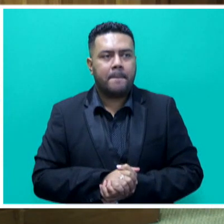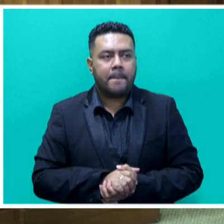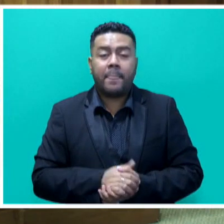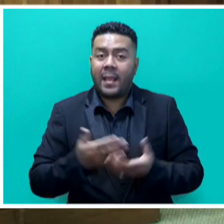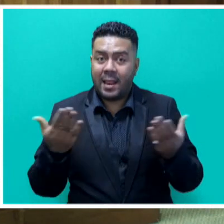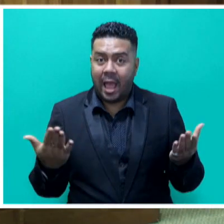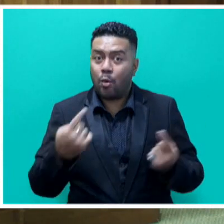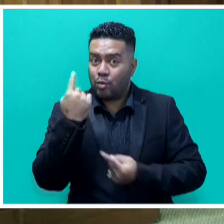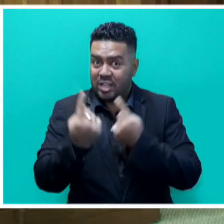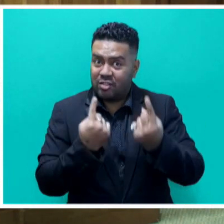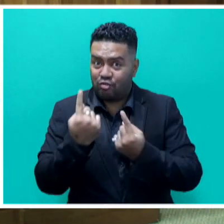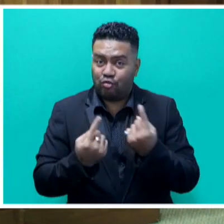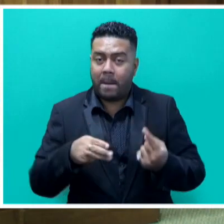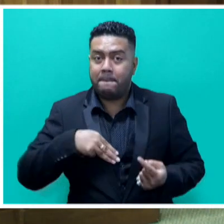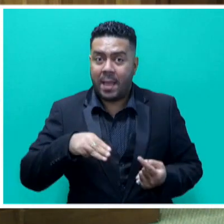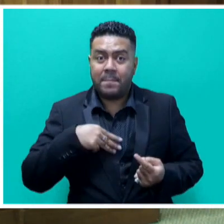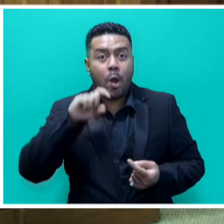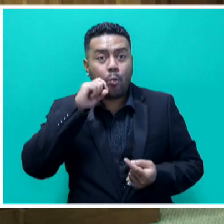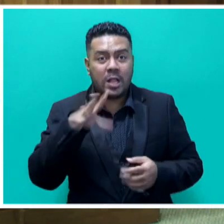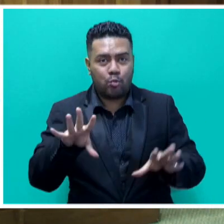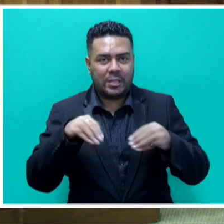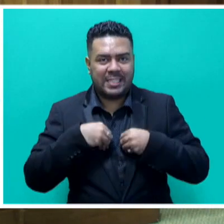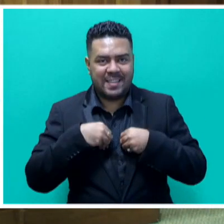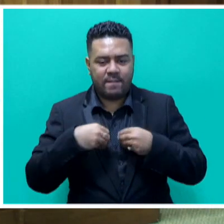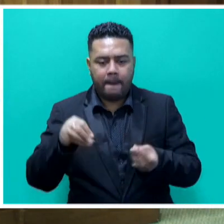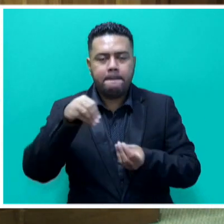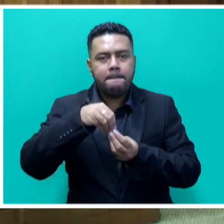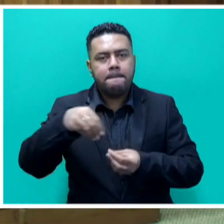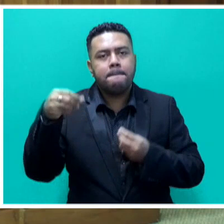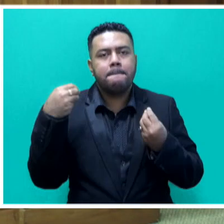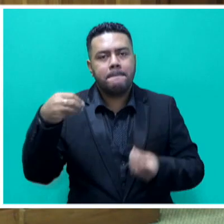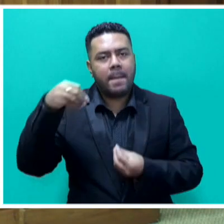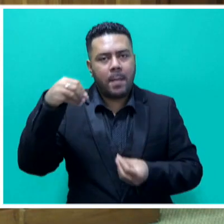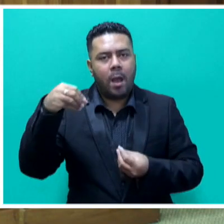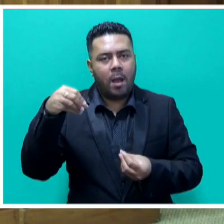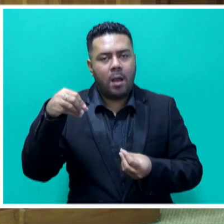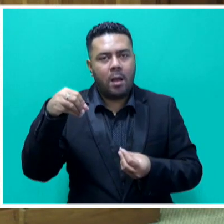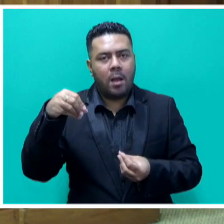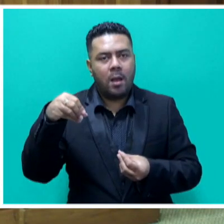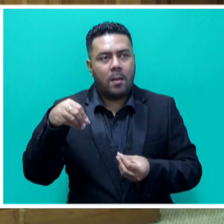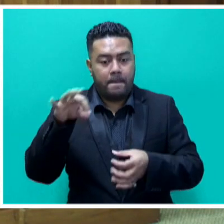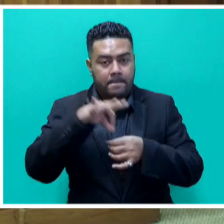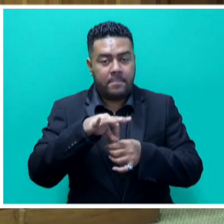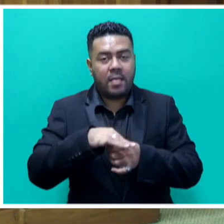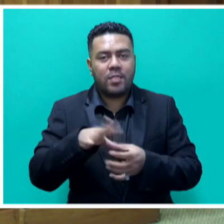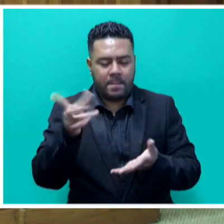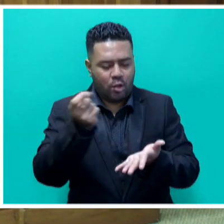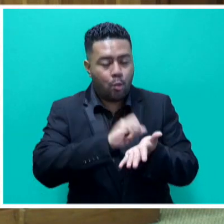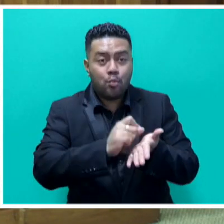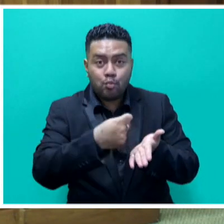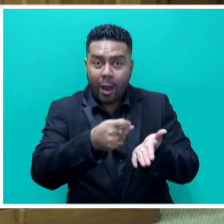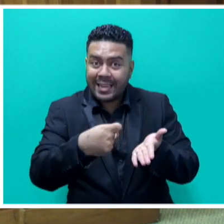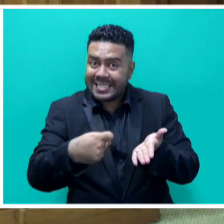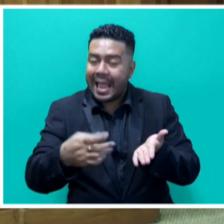Now, each member will receive a ballot paper on which the member may write the name